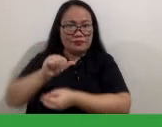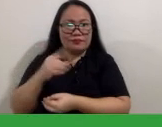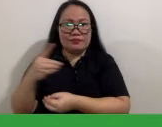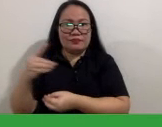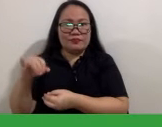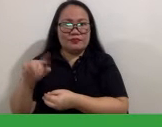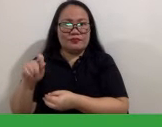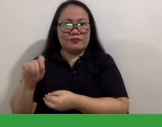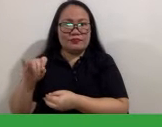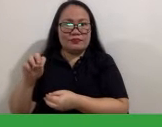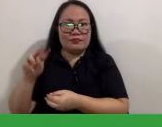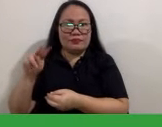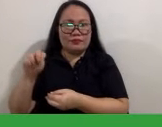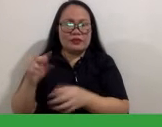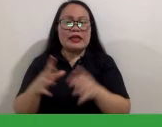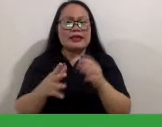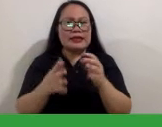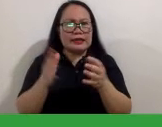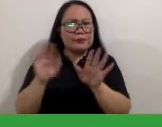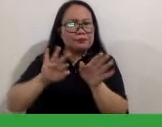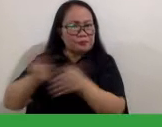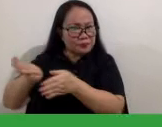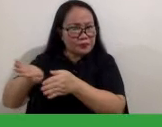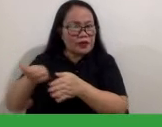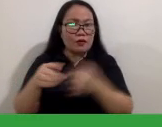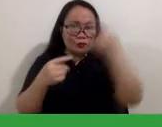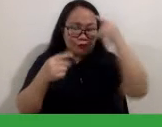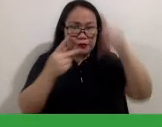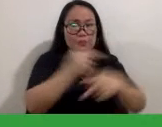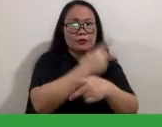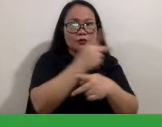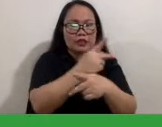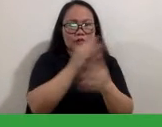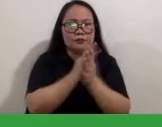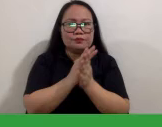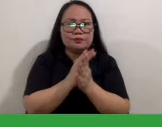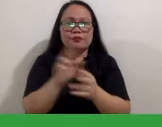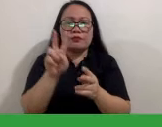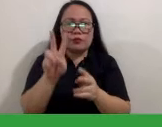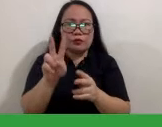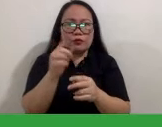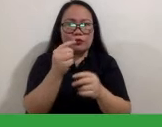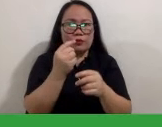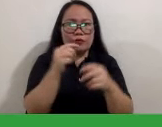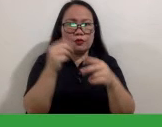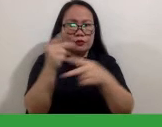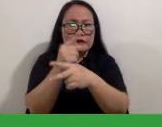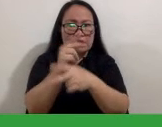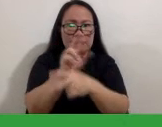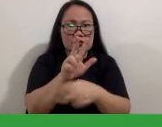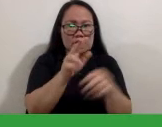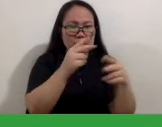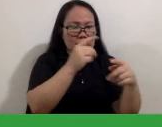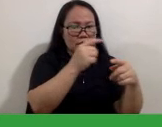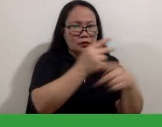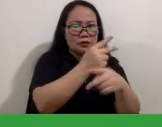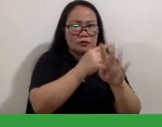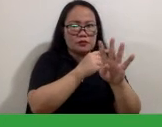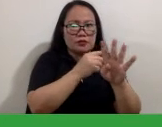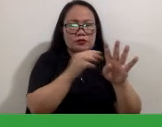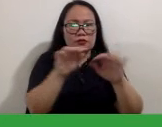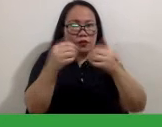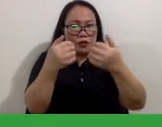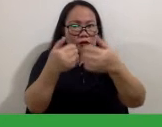the quantity of 2 times 3 times 4. So, kung i-apply natin ang associative property, that will become